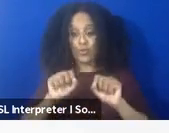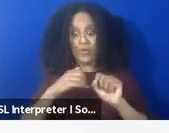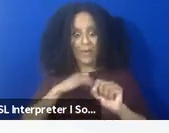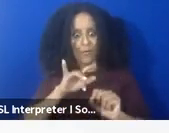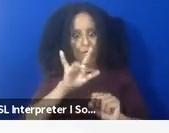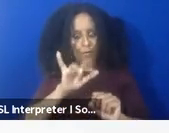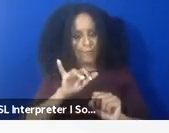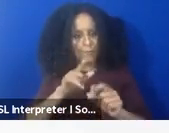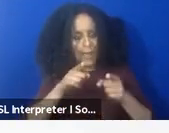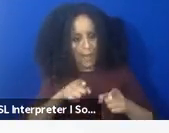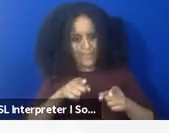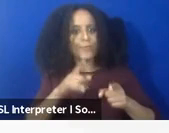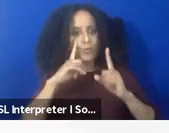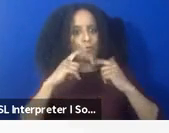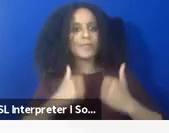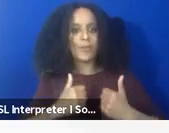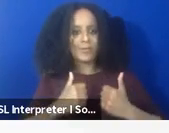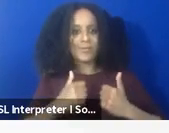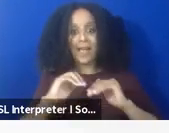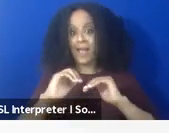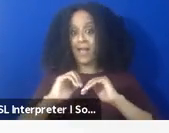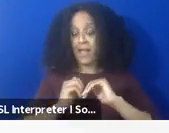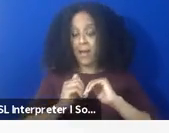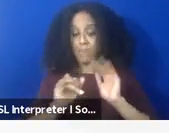loss. And one way to recognize this is decreased